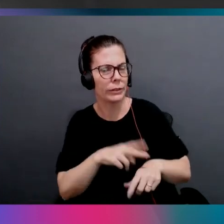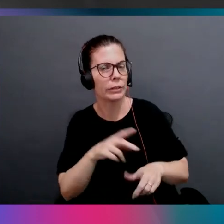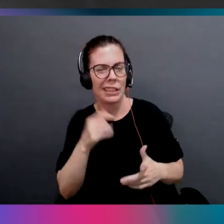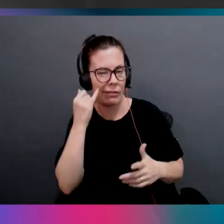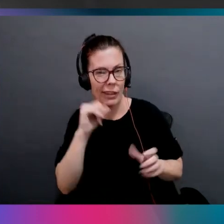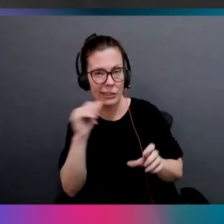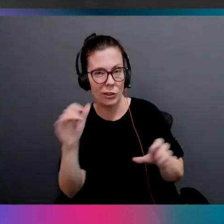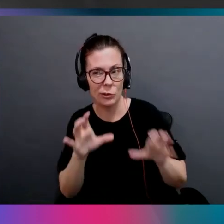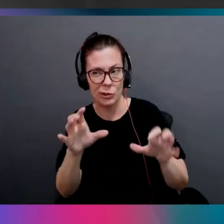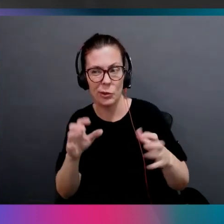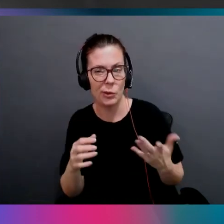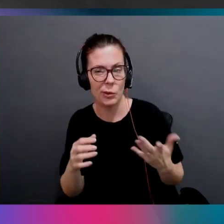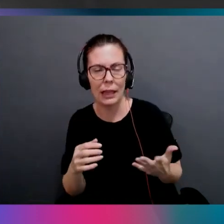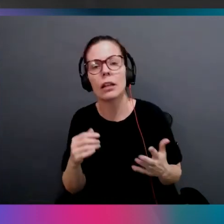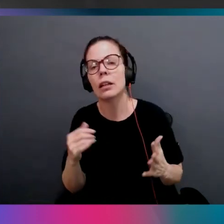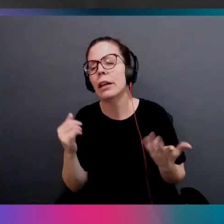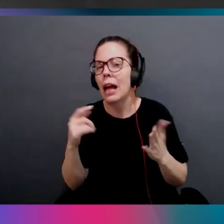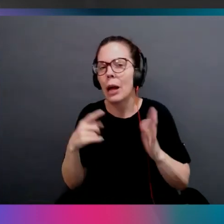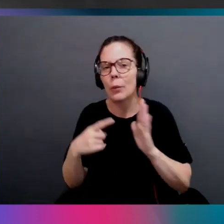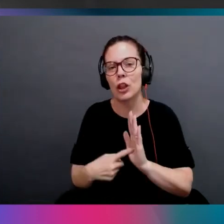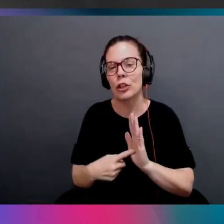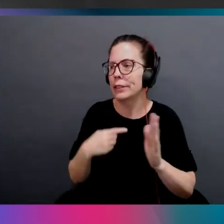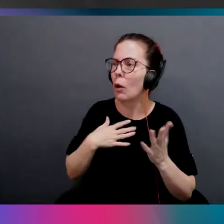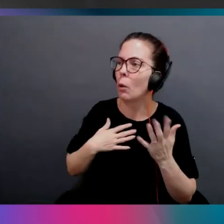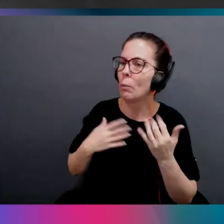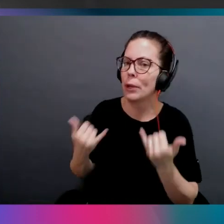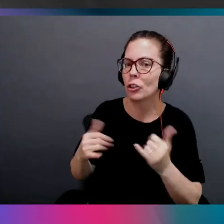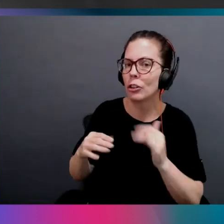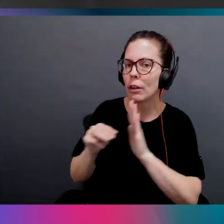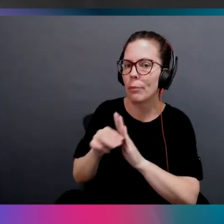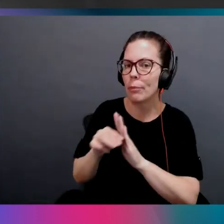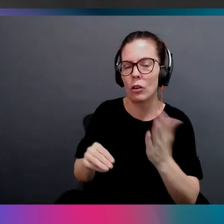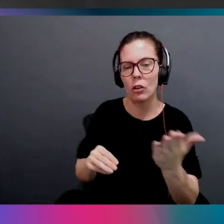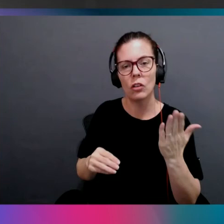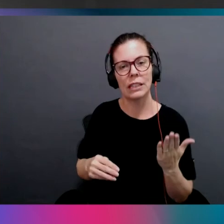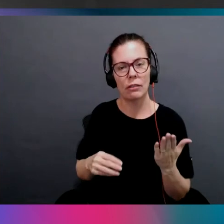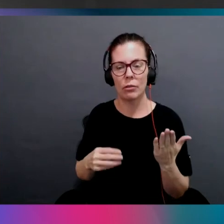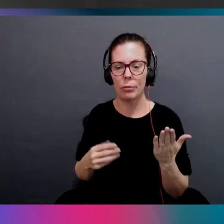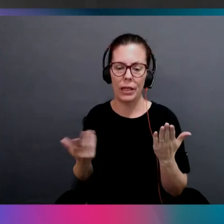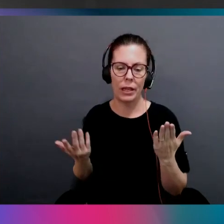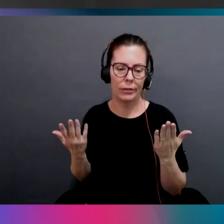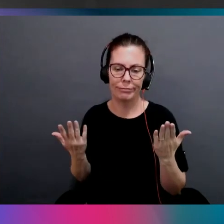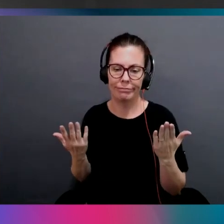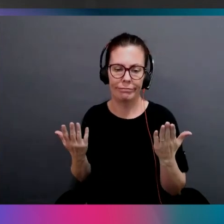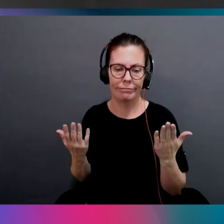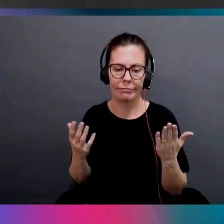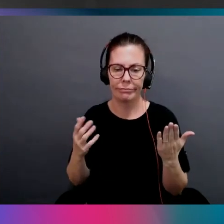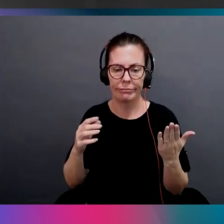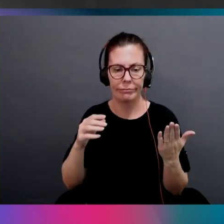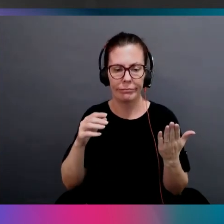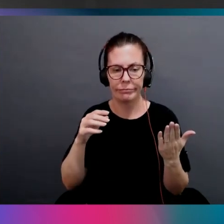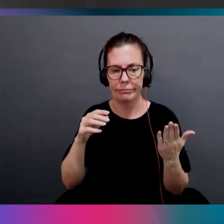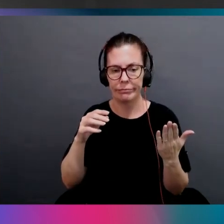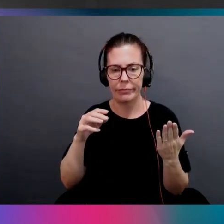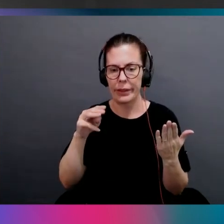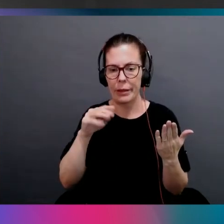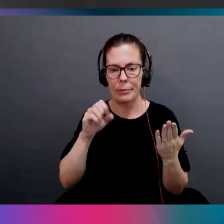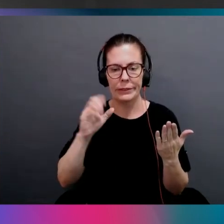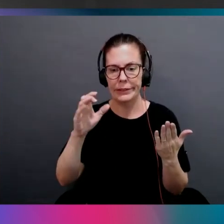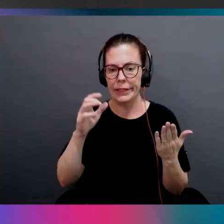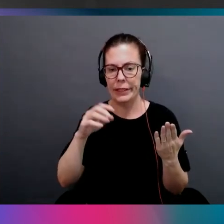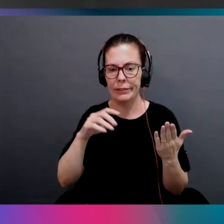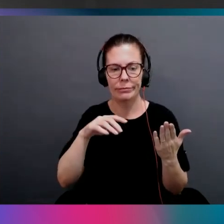because I would look at this, say, well, my current model is giving me MSE of 46 or